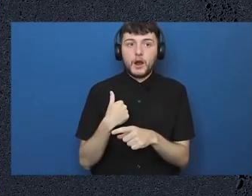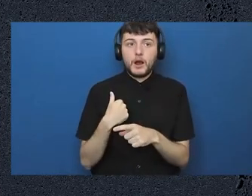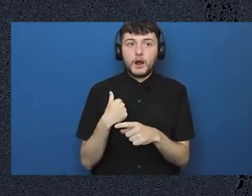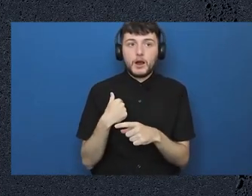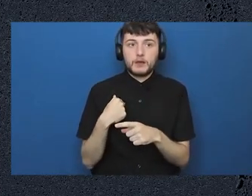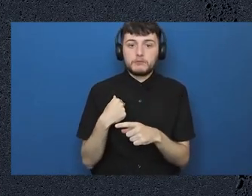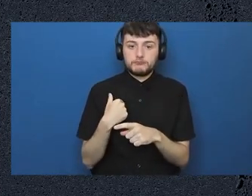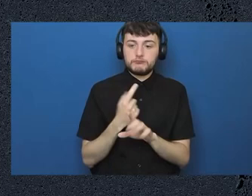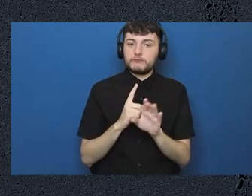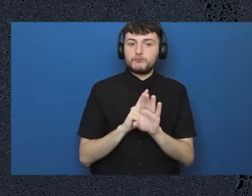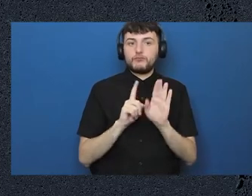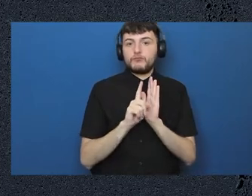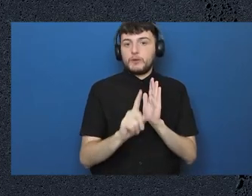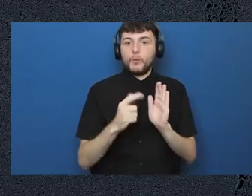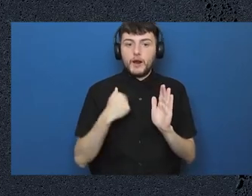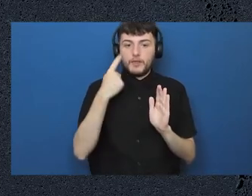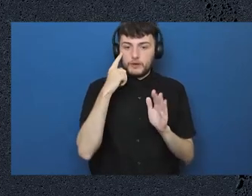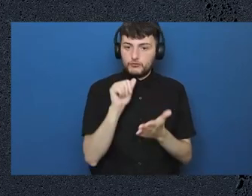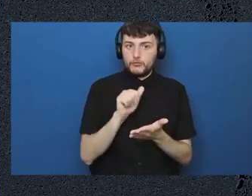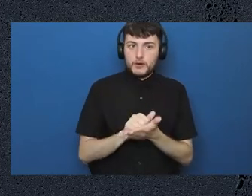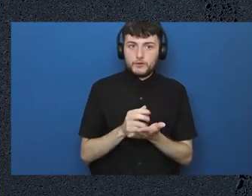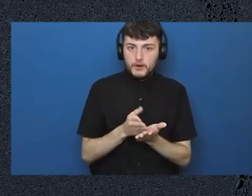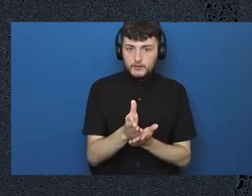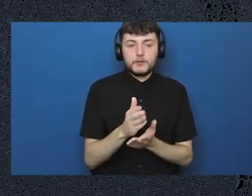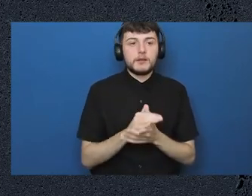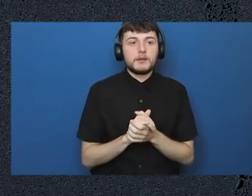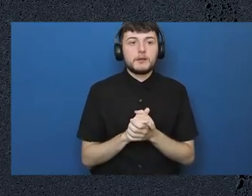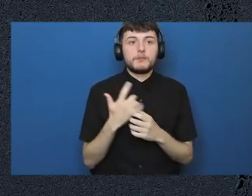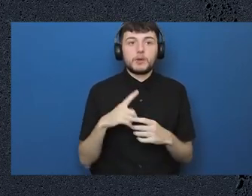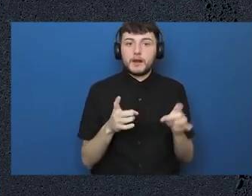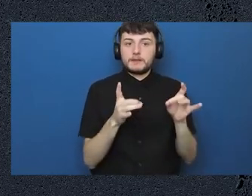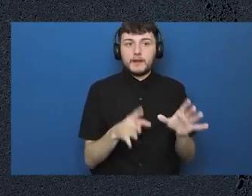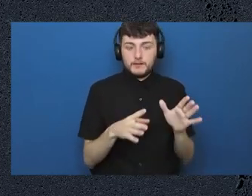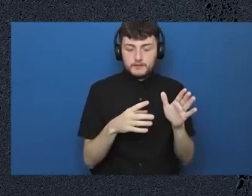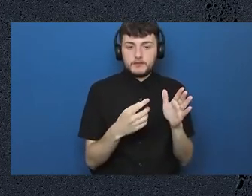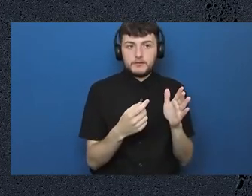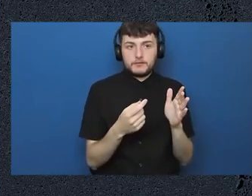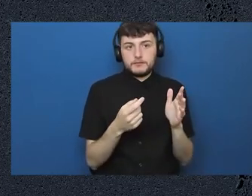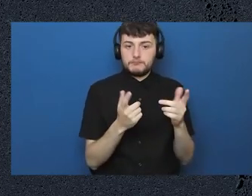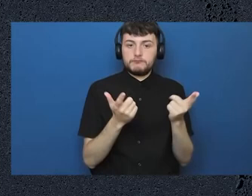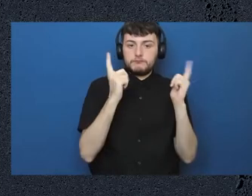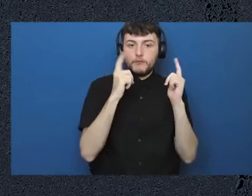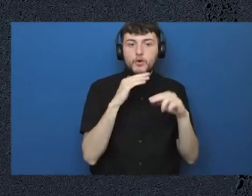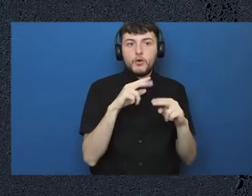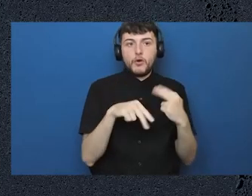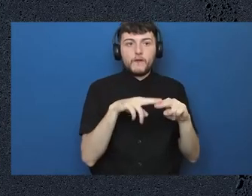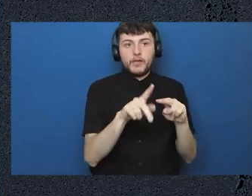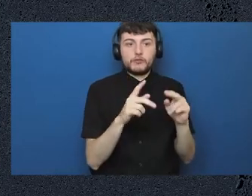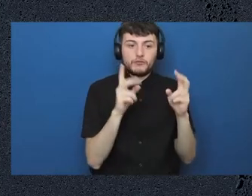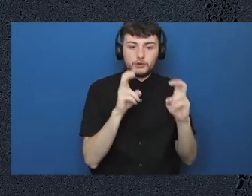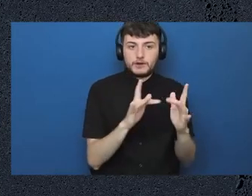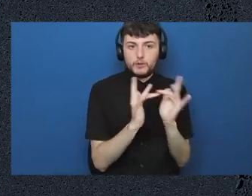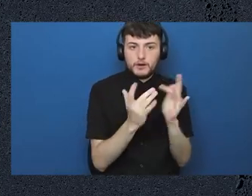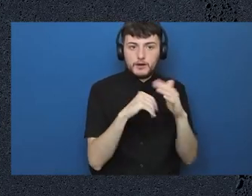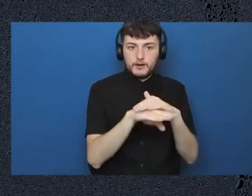just see what happens. I started the Women Researchers Network at RMIT at that point because I came back, realized I have no one to talk to about this.